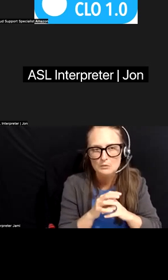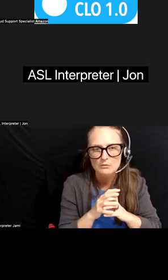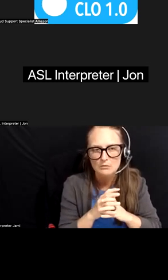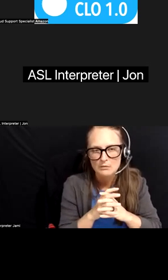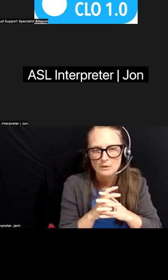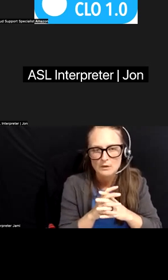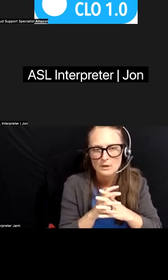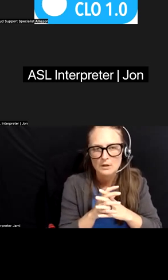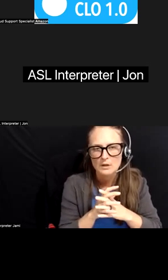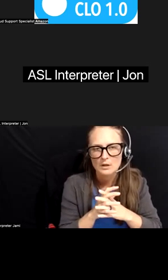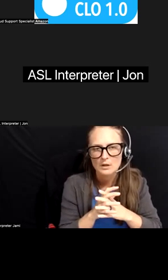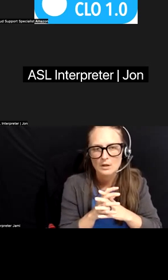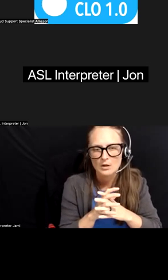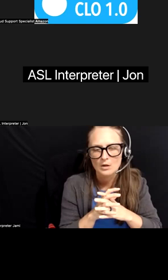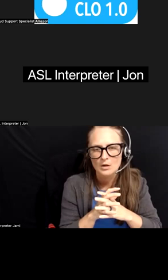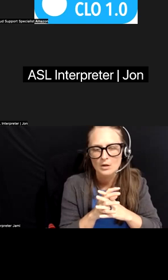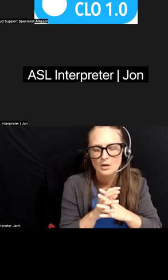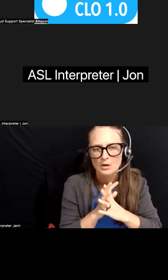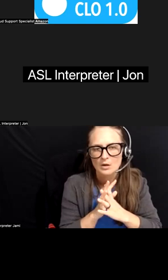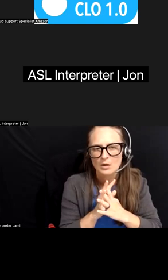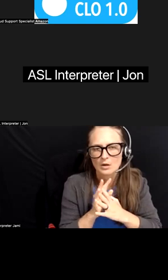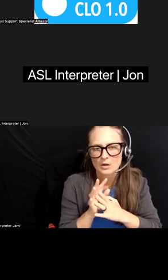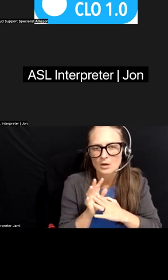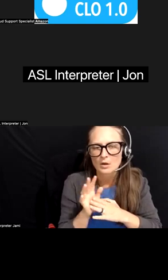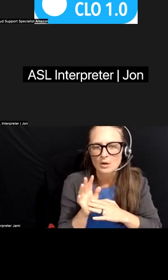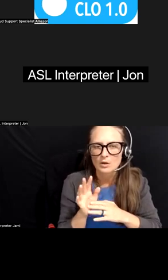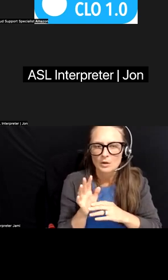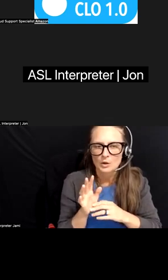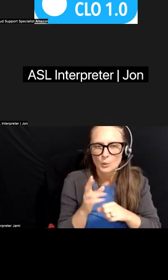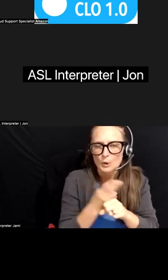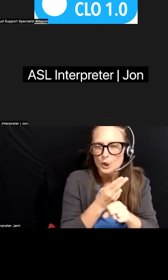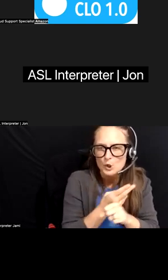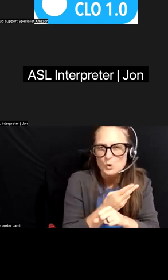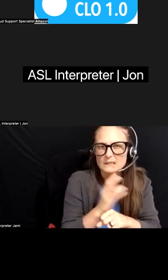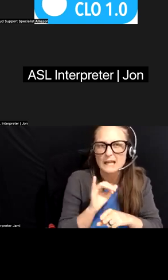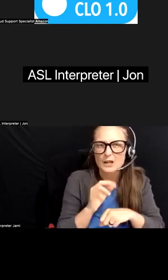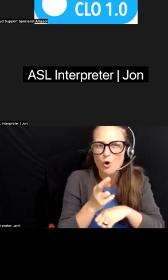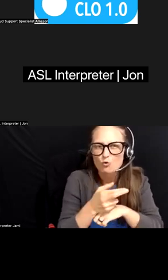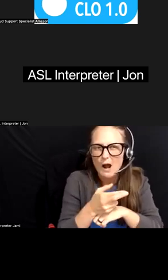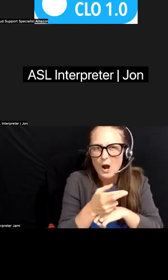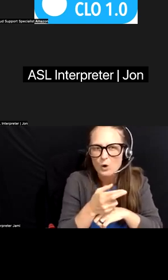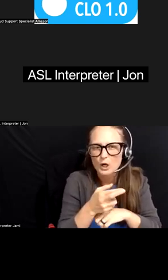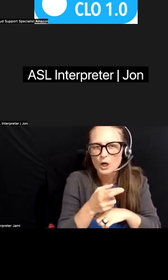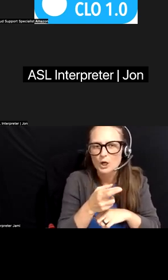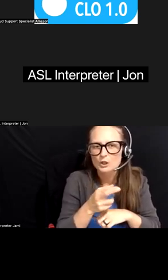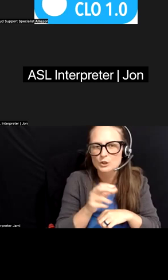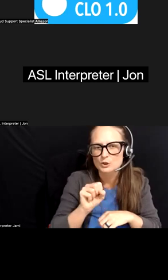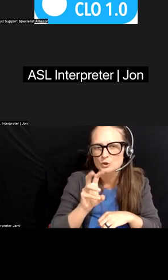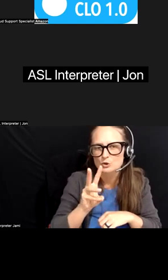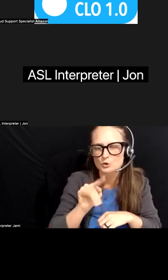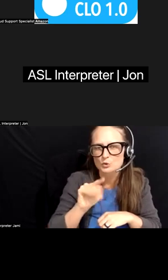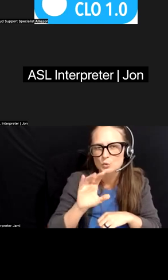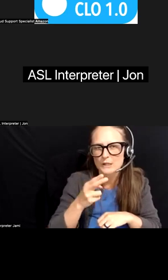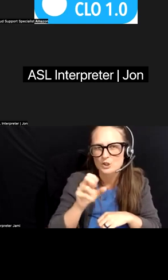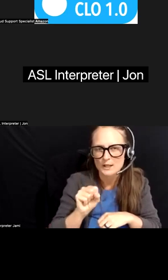And we're using devices like routers, switches, storage systems, and